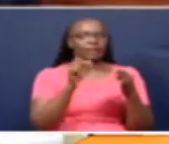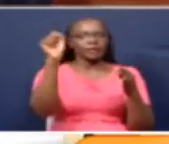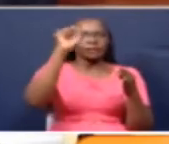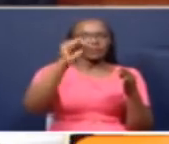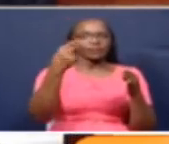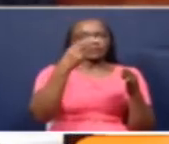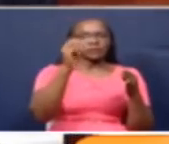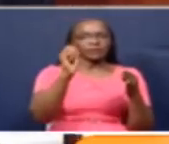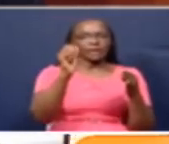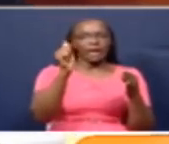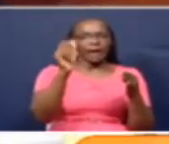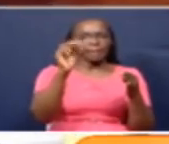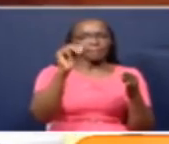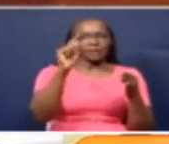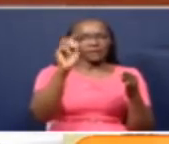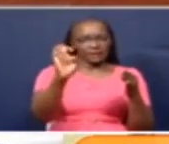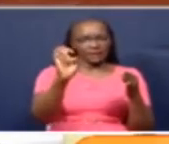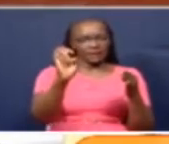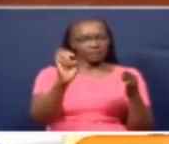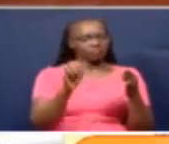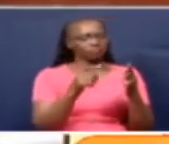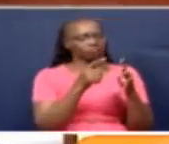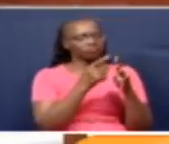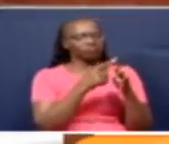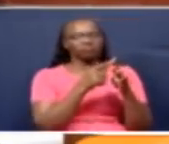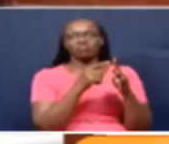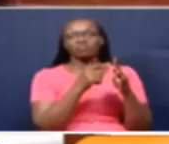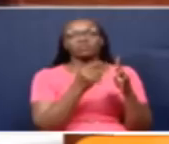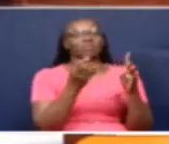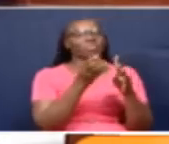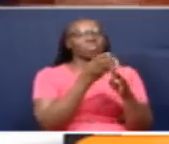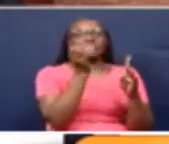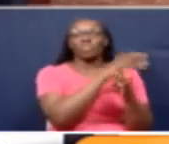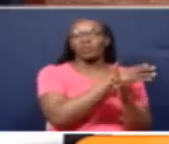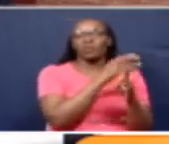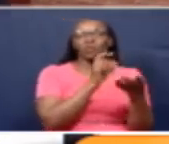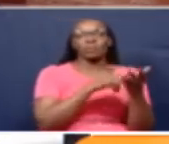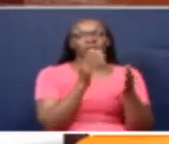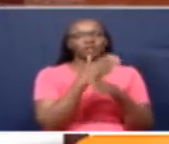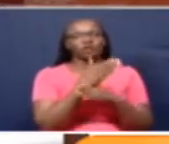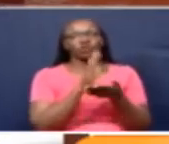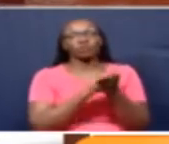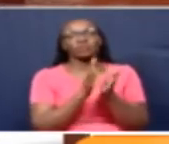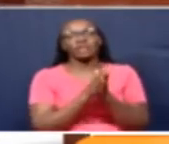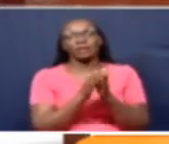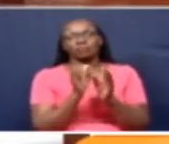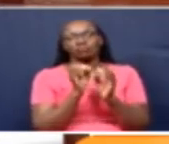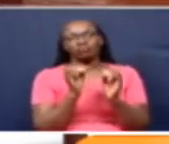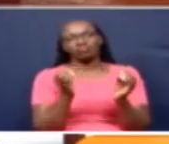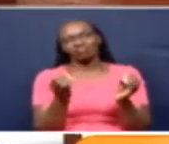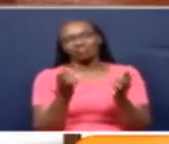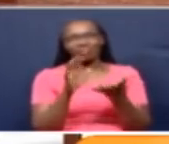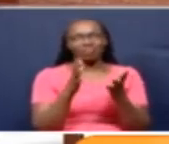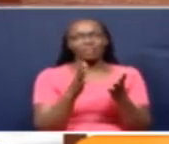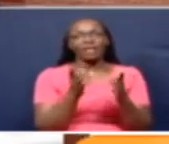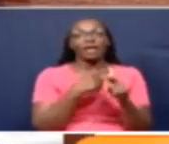the song was obsolete. They said to me, sing it again. I said, no, I don't want. Leave it. So Makini, the second side, became a